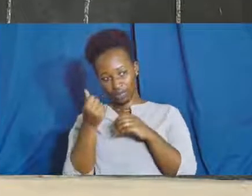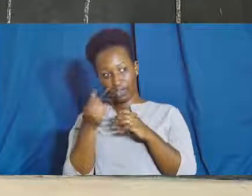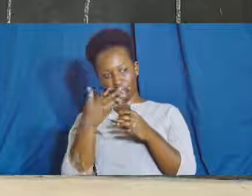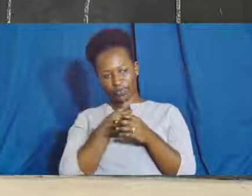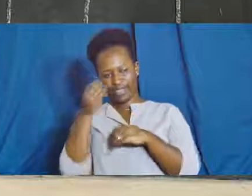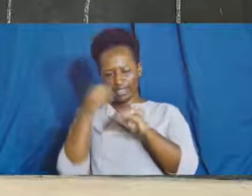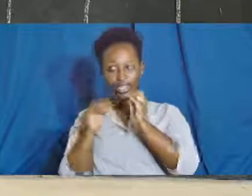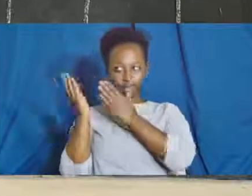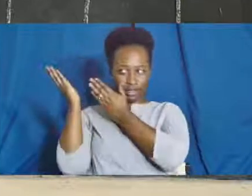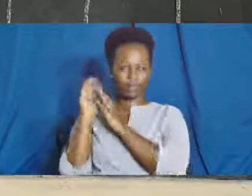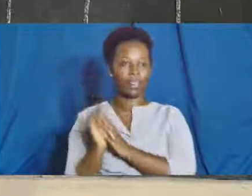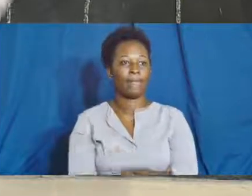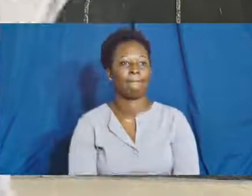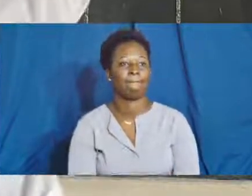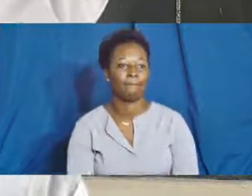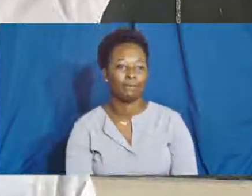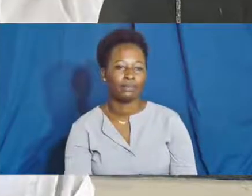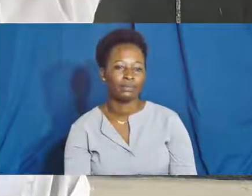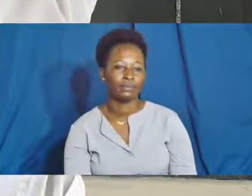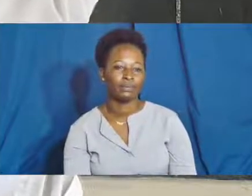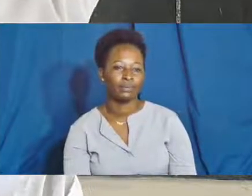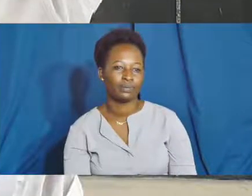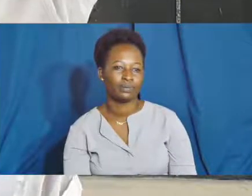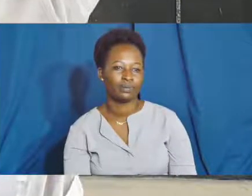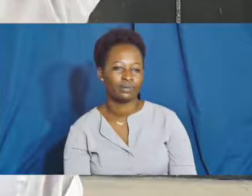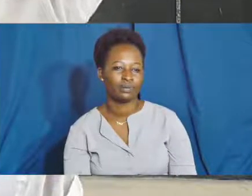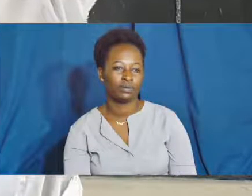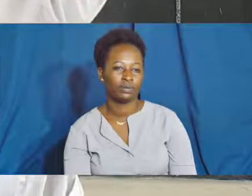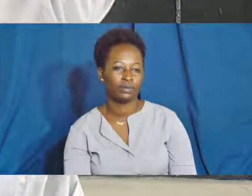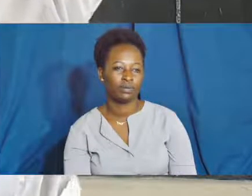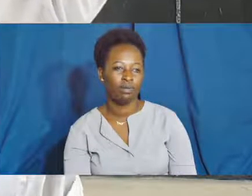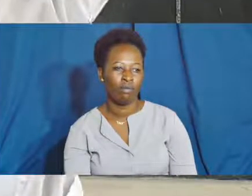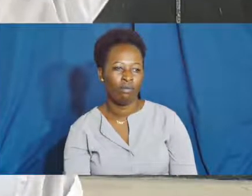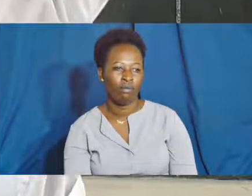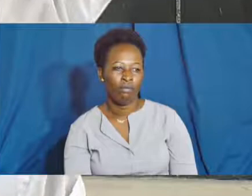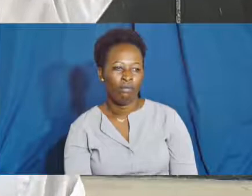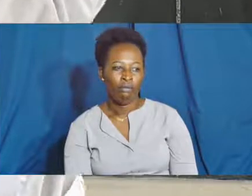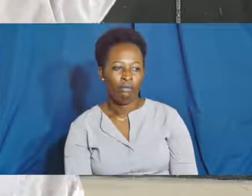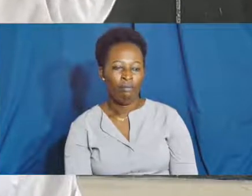sales. So sales, you write here 300,000.